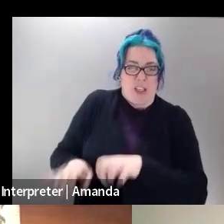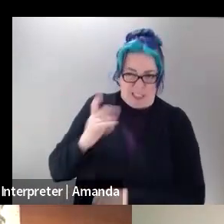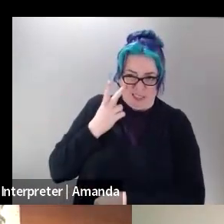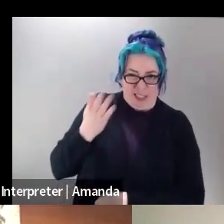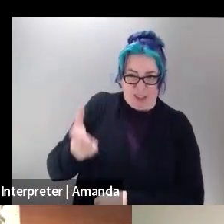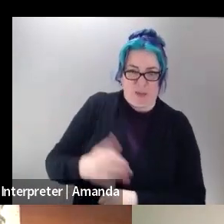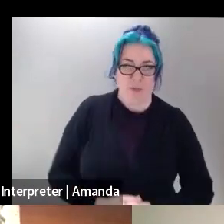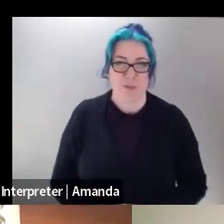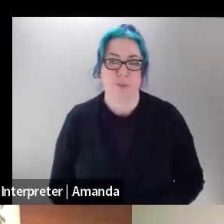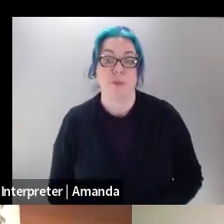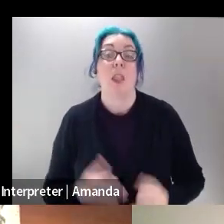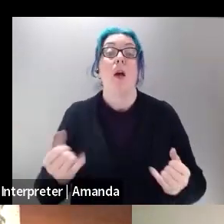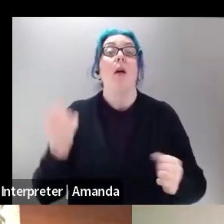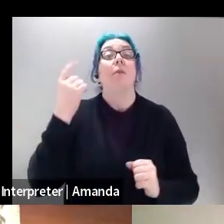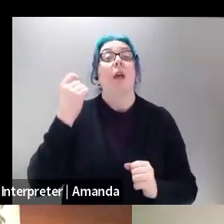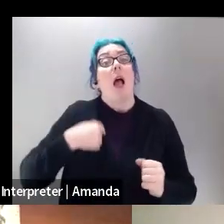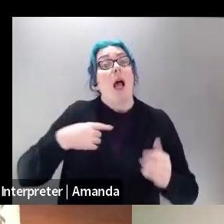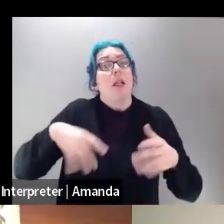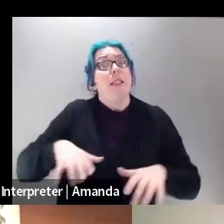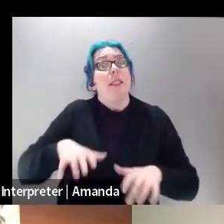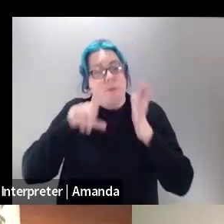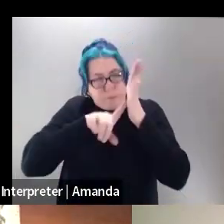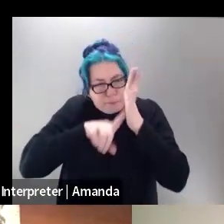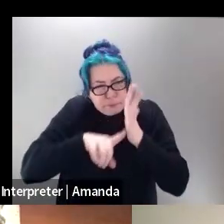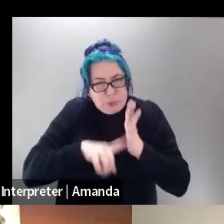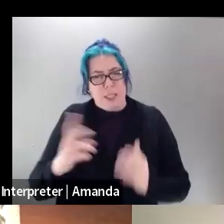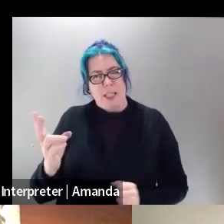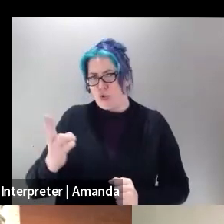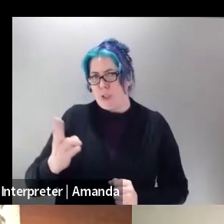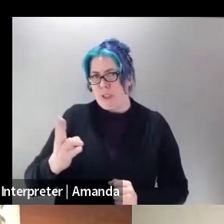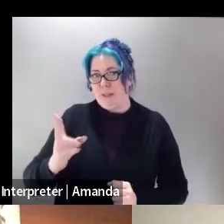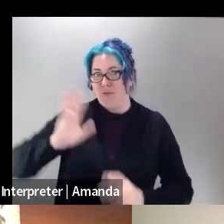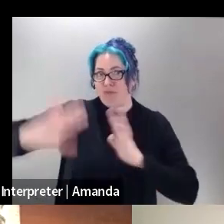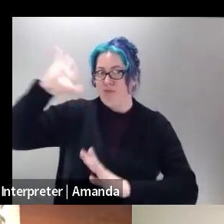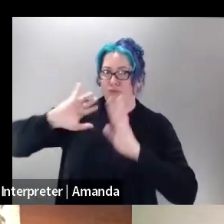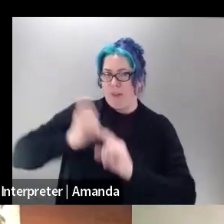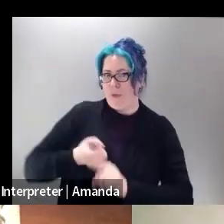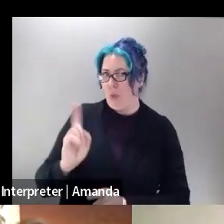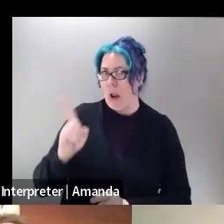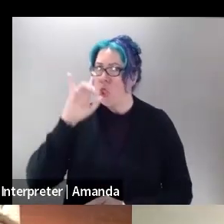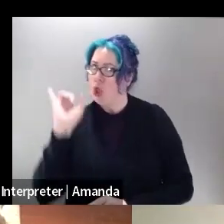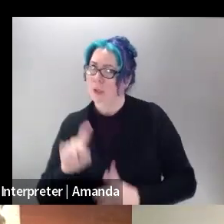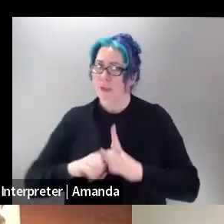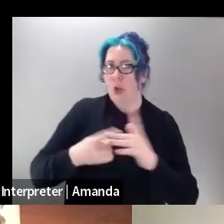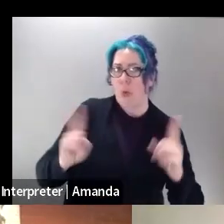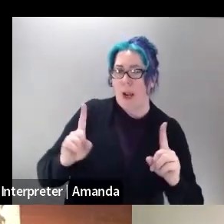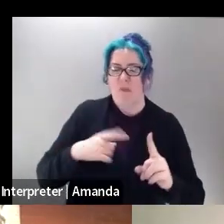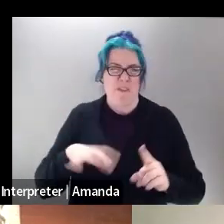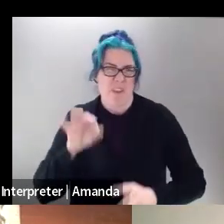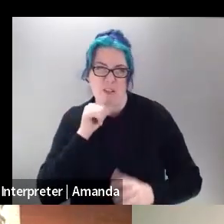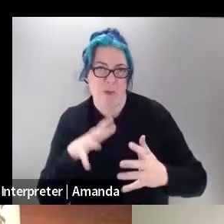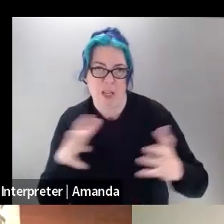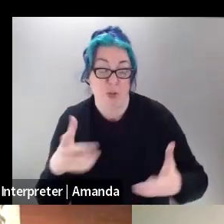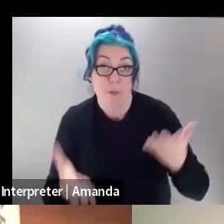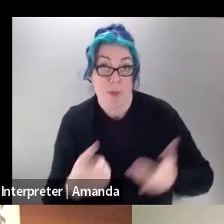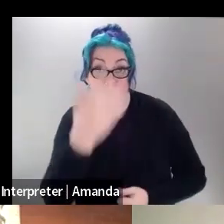of community agreements. I was curious. If you know this, let me know. However, from what I can tell, the practice seems